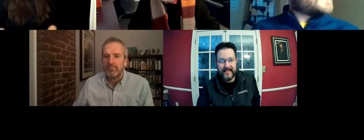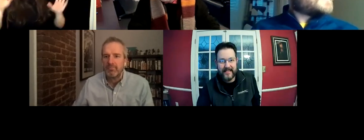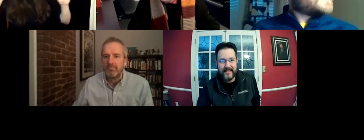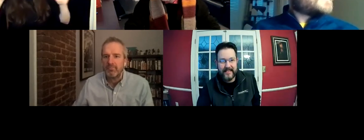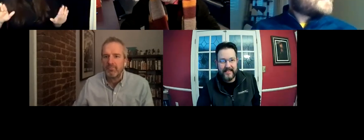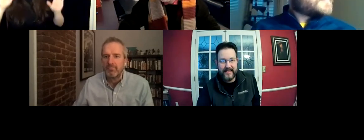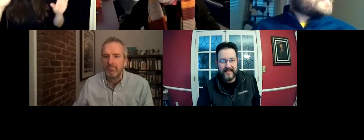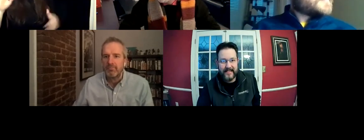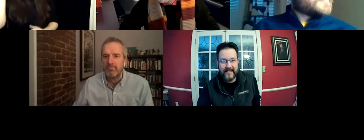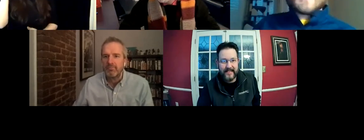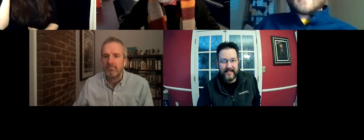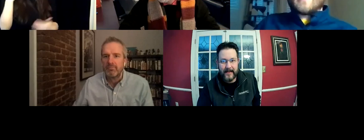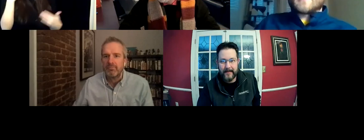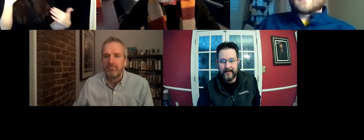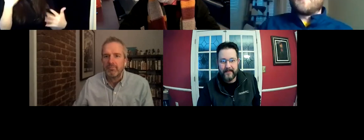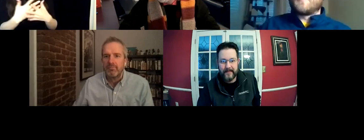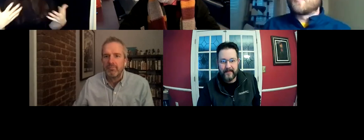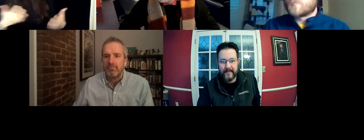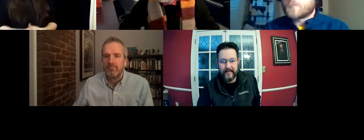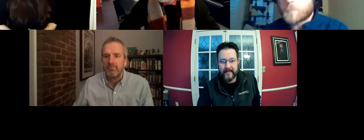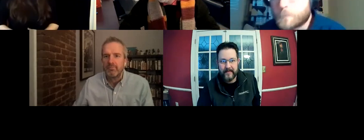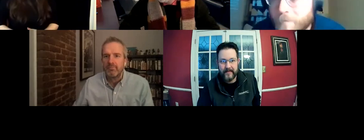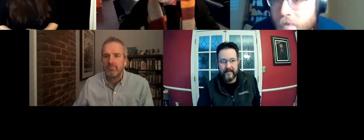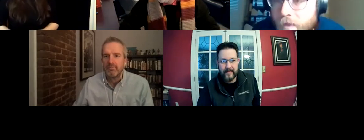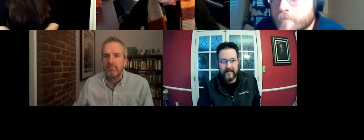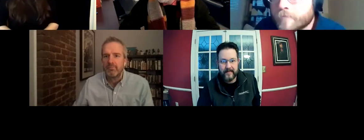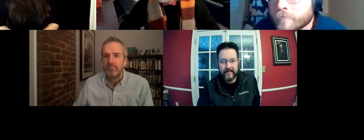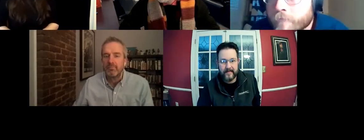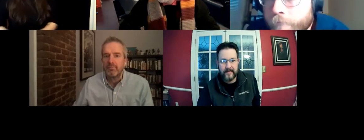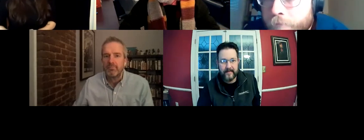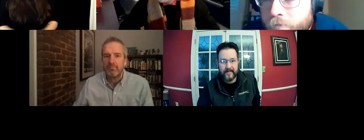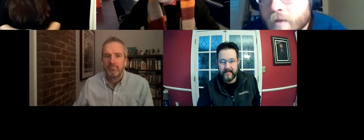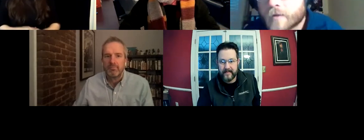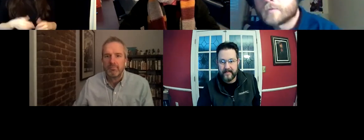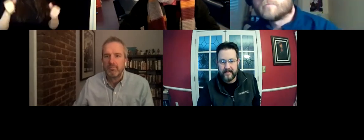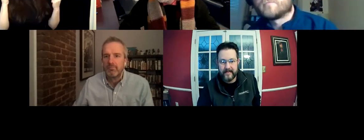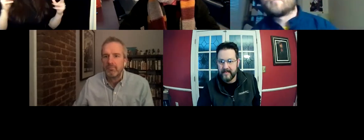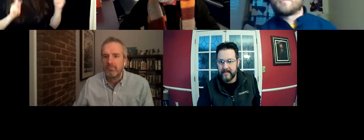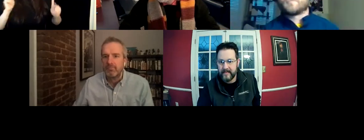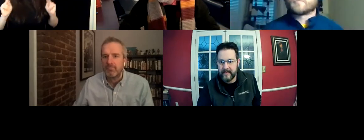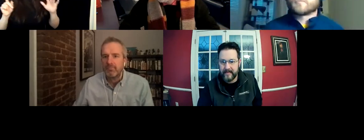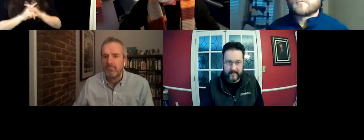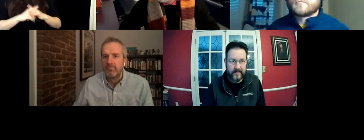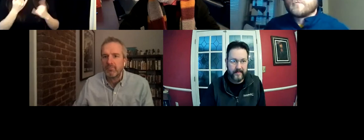Great presentation, guys. Yeah, that's awesome. And you had a huge crowd, so good stuff.